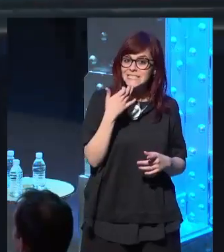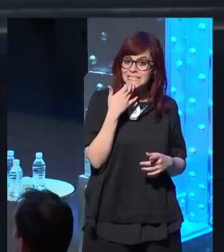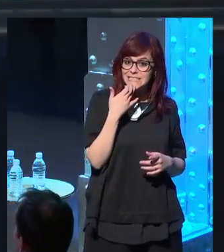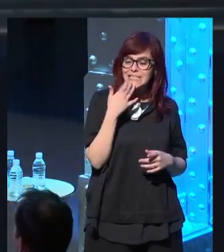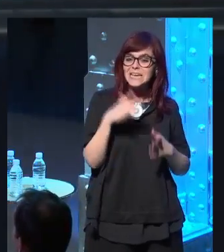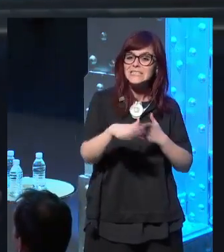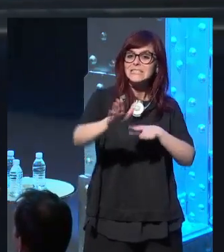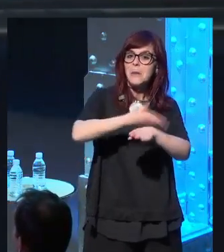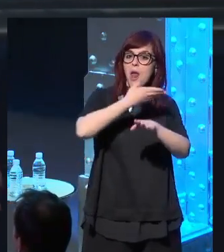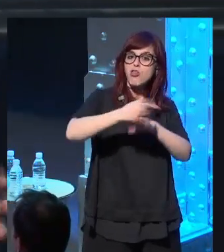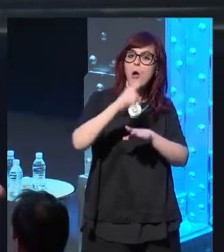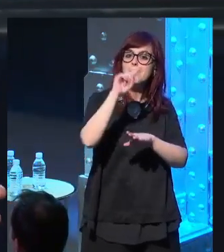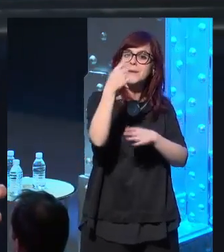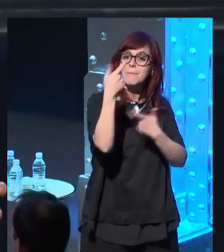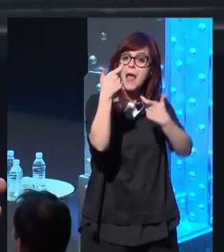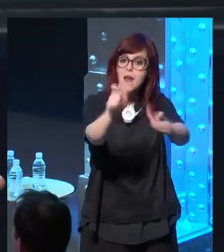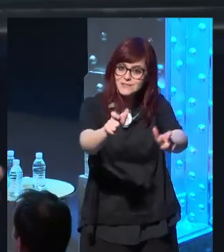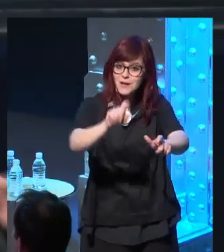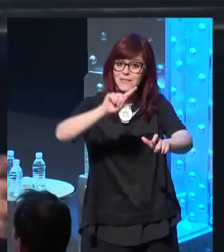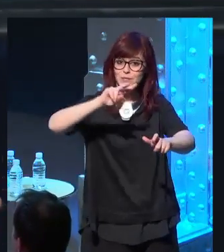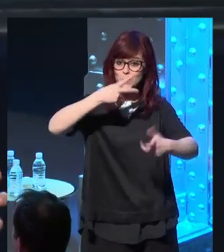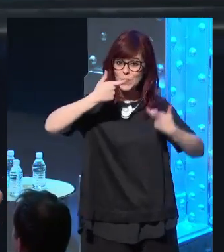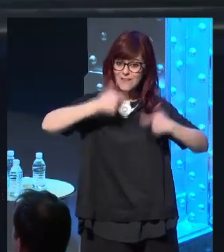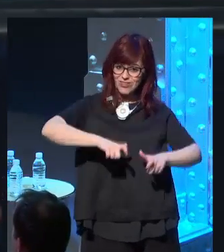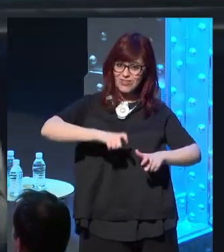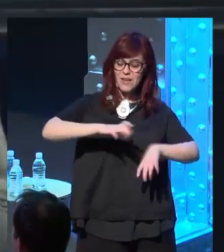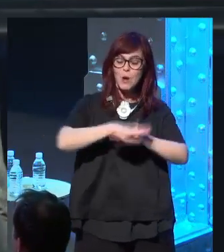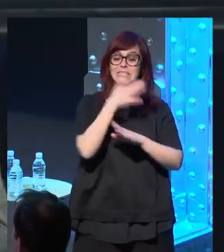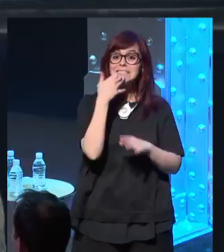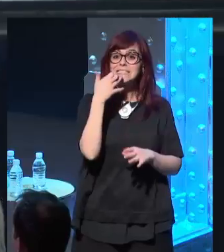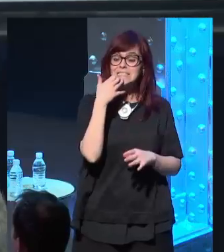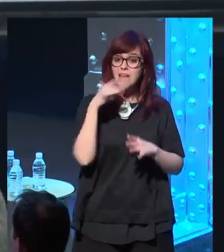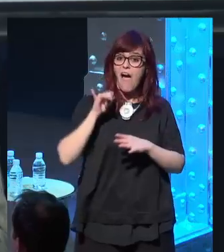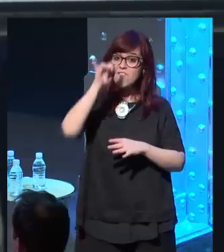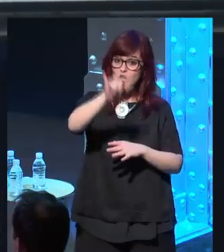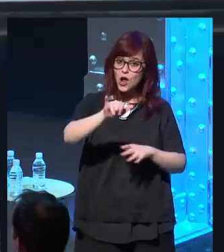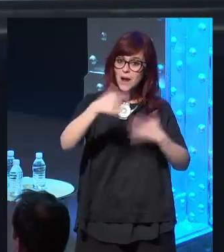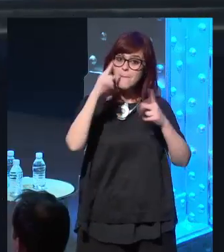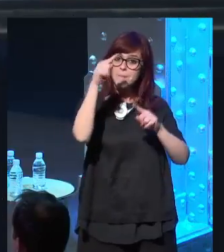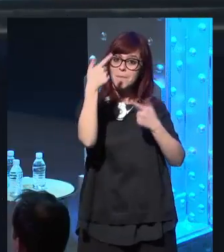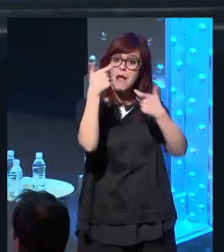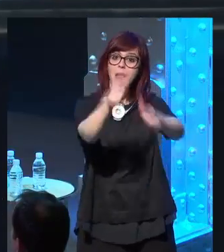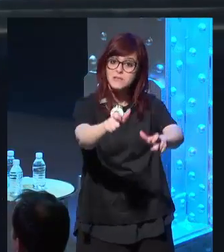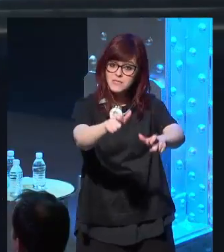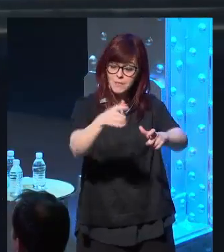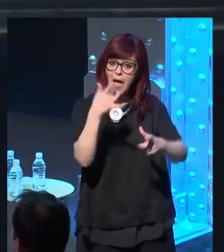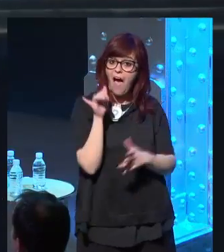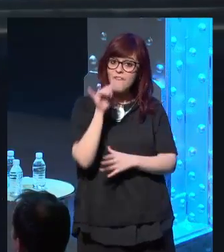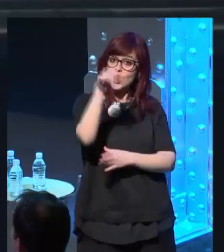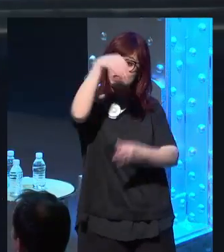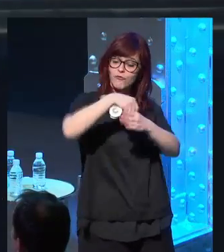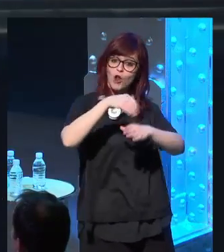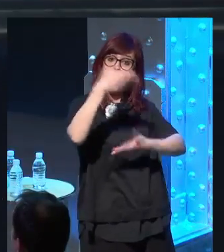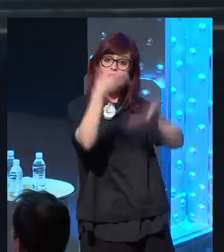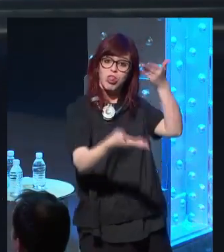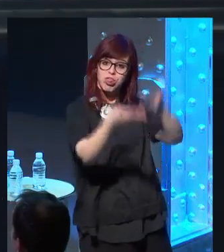flight. If there's a first class as part of the cabin, then there is inequality on the plane. Somebody's sitting more comfortably than